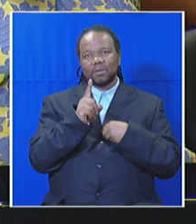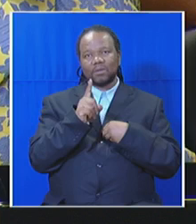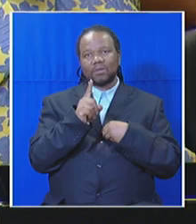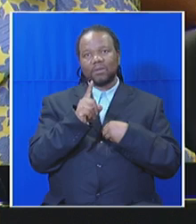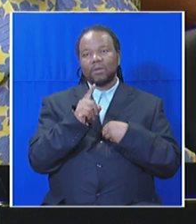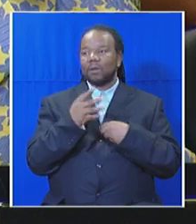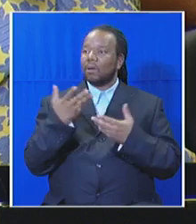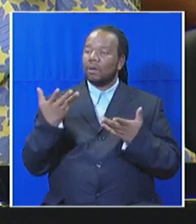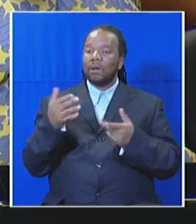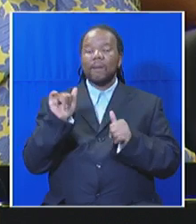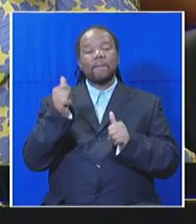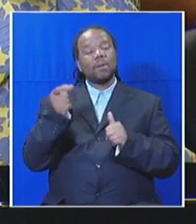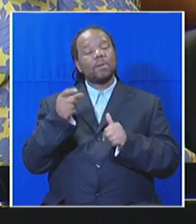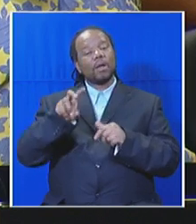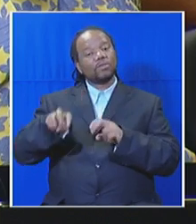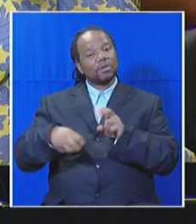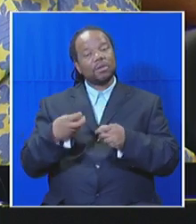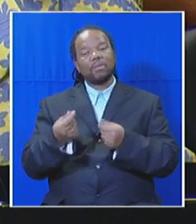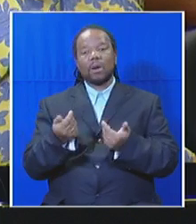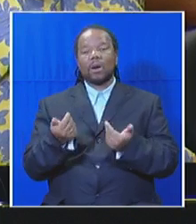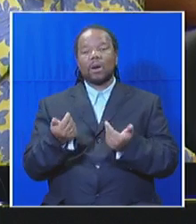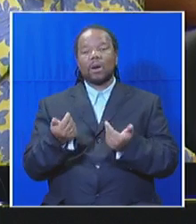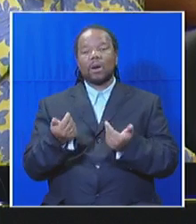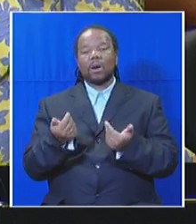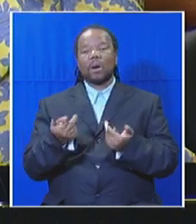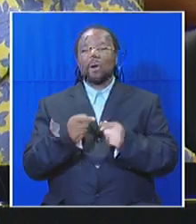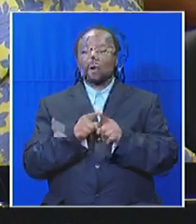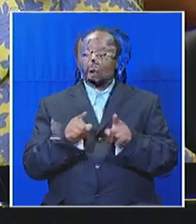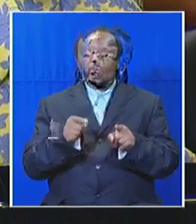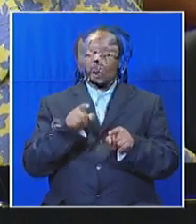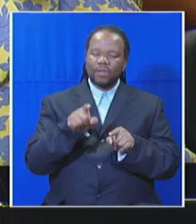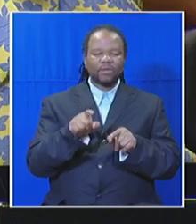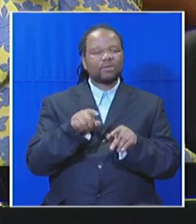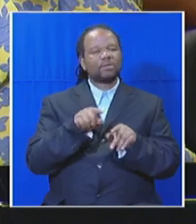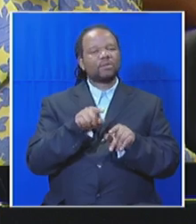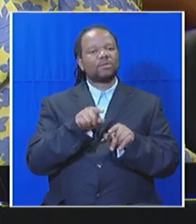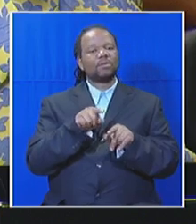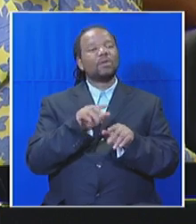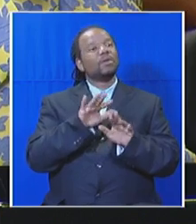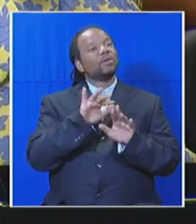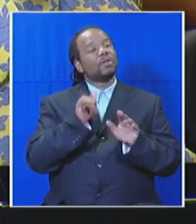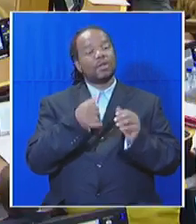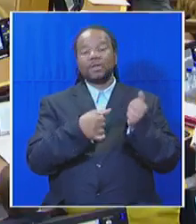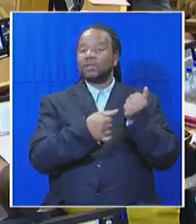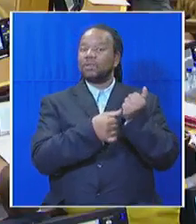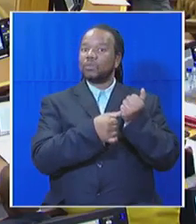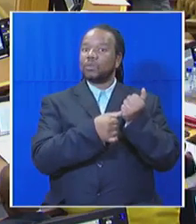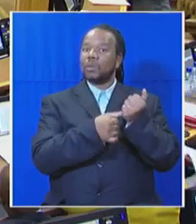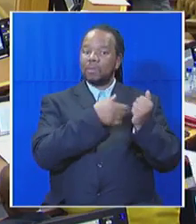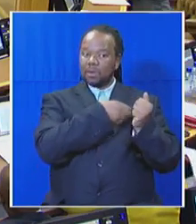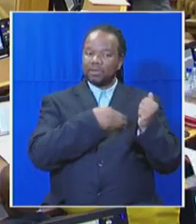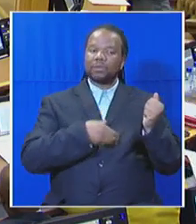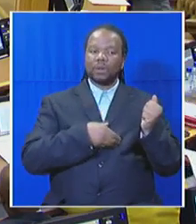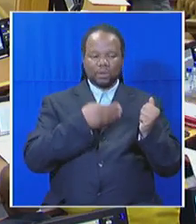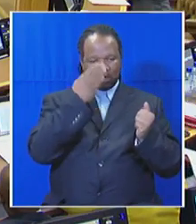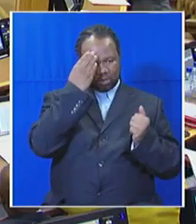the people who are stealing the money in this country. Illicit financial. The master is the Deputy President. The